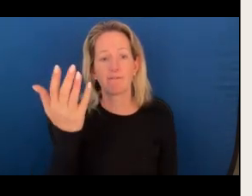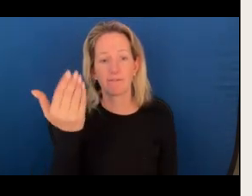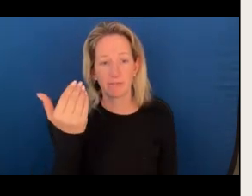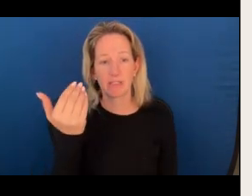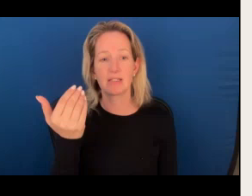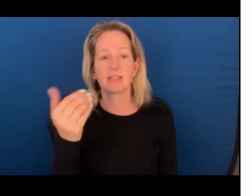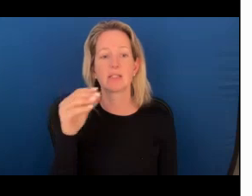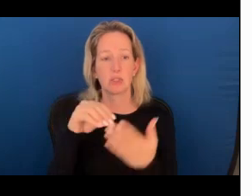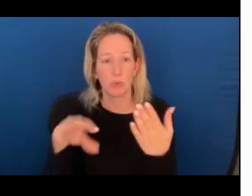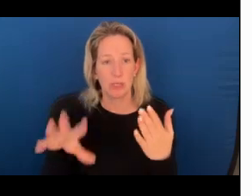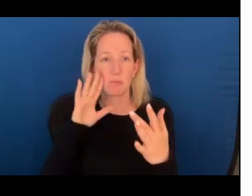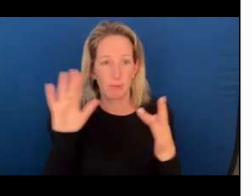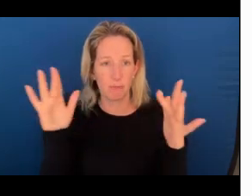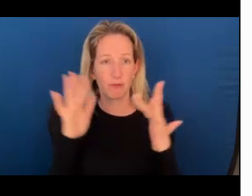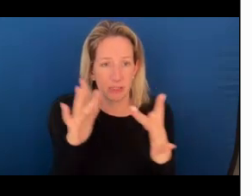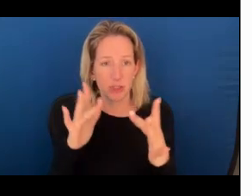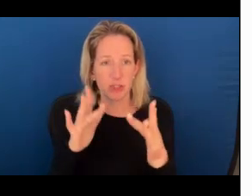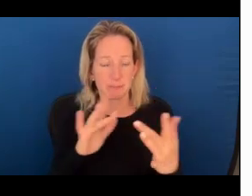And then